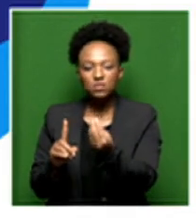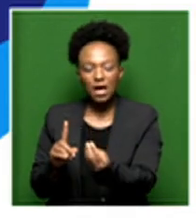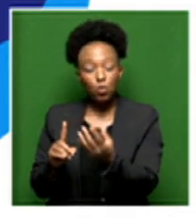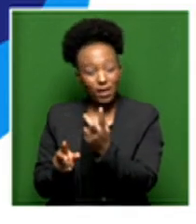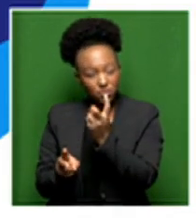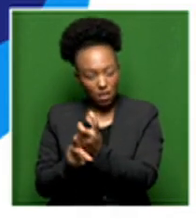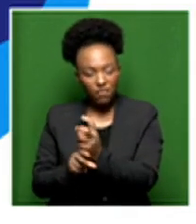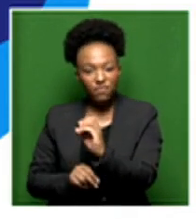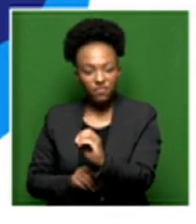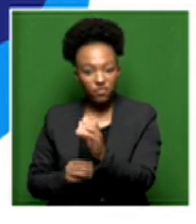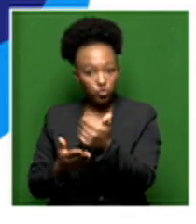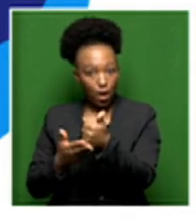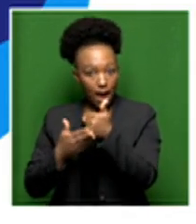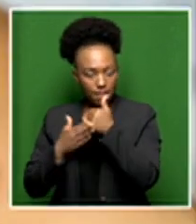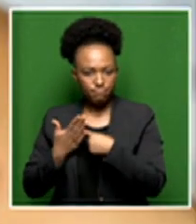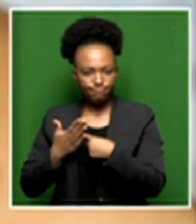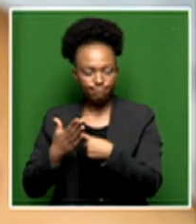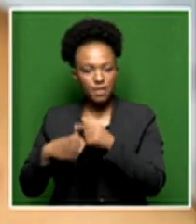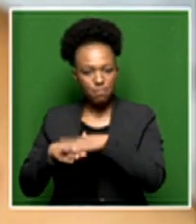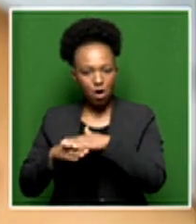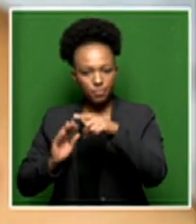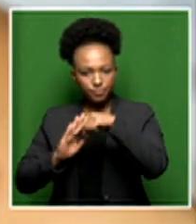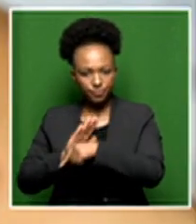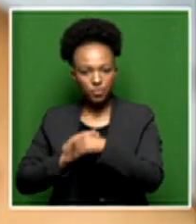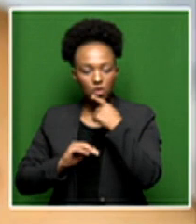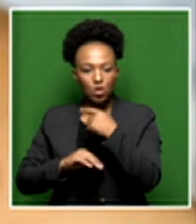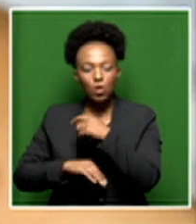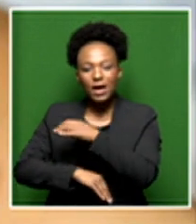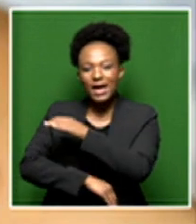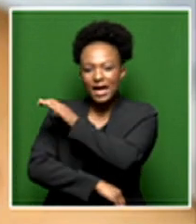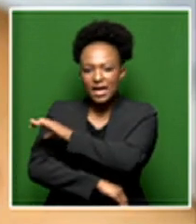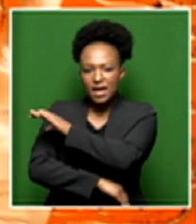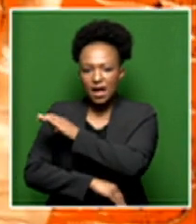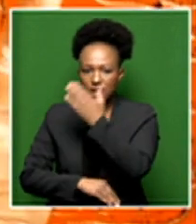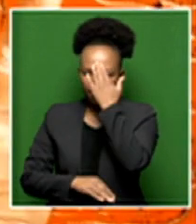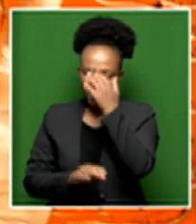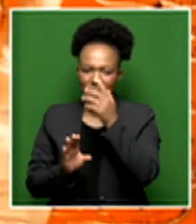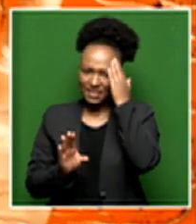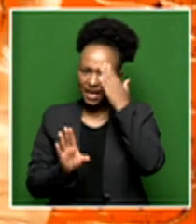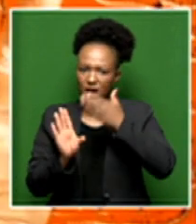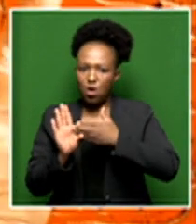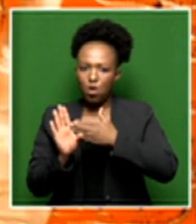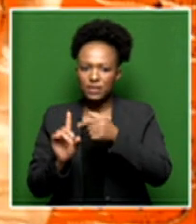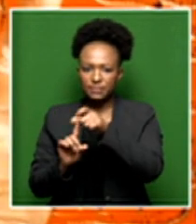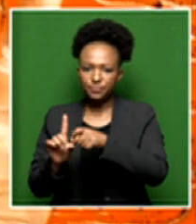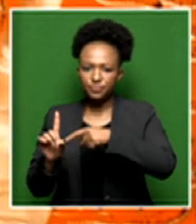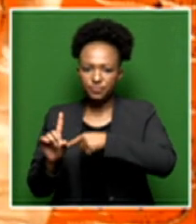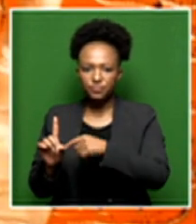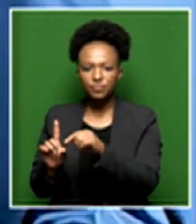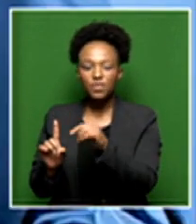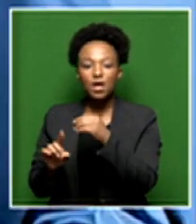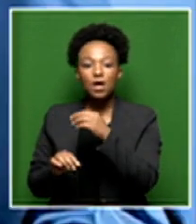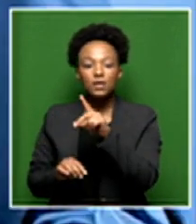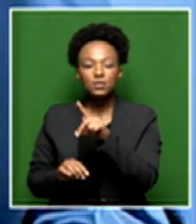tough journey. To help us discuss this further, we are joined by clinical psychologist and director of research at Bellavista S.H.A.R.E,